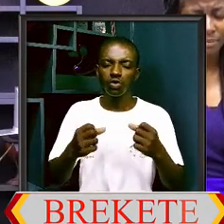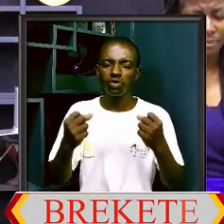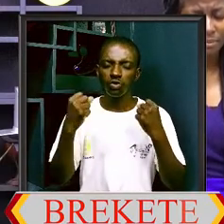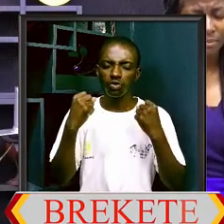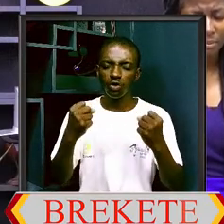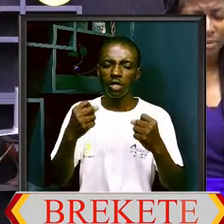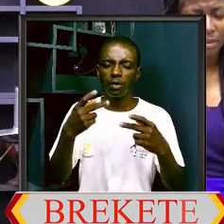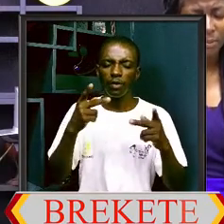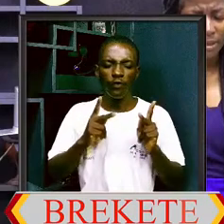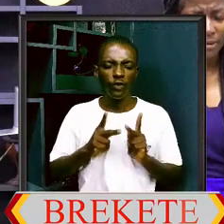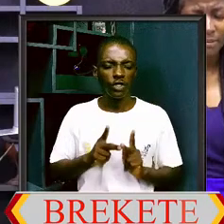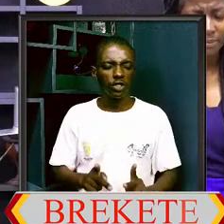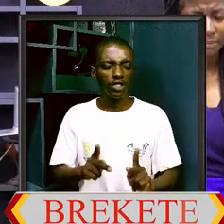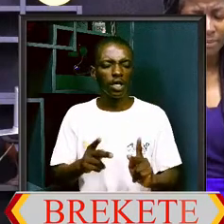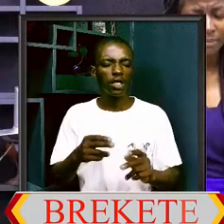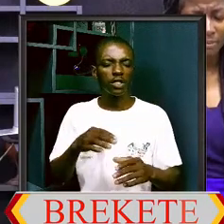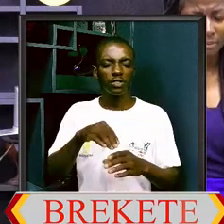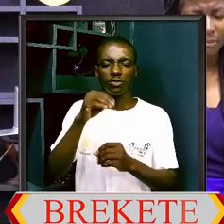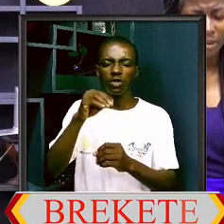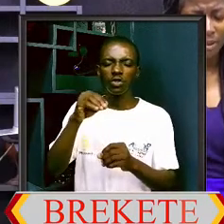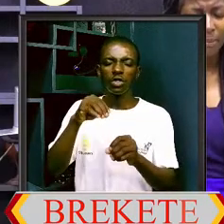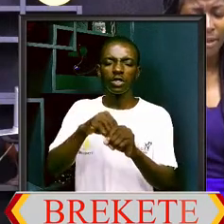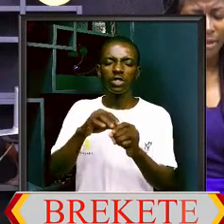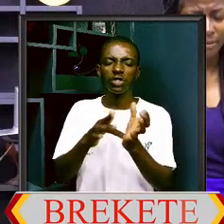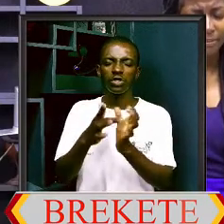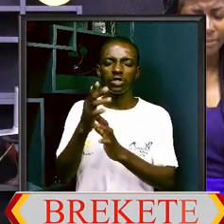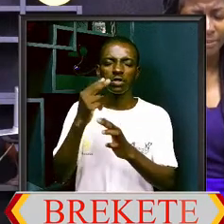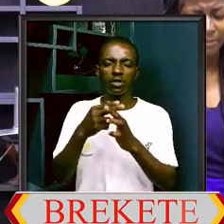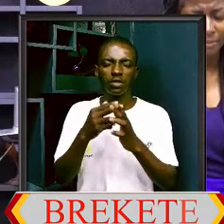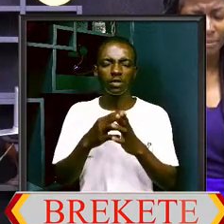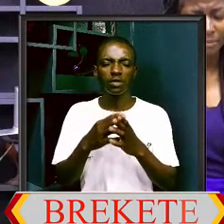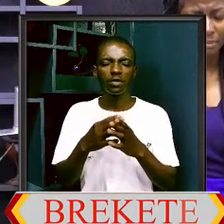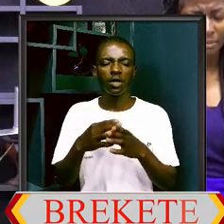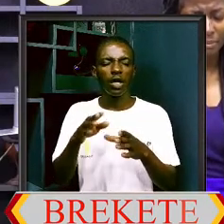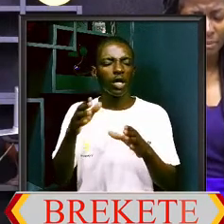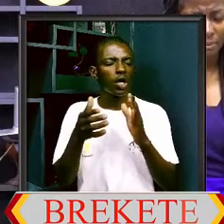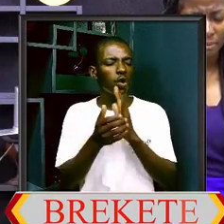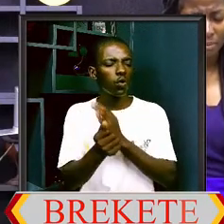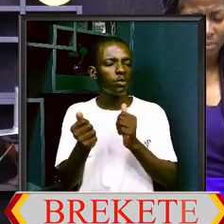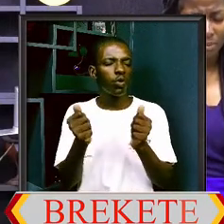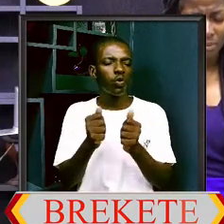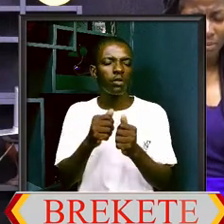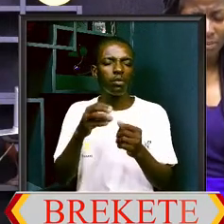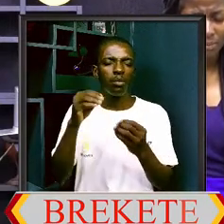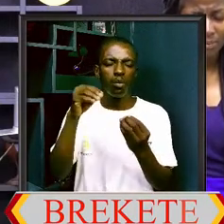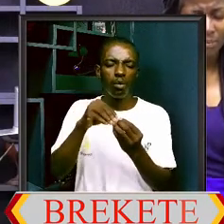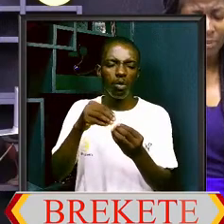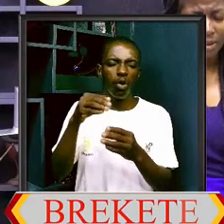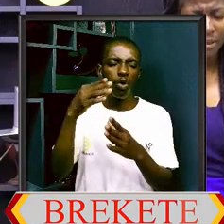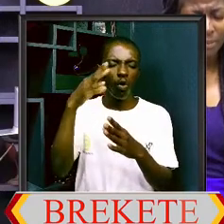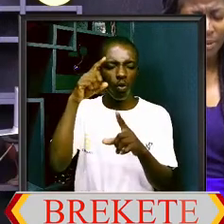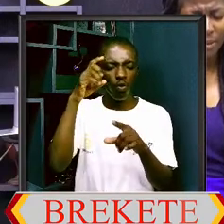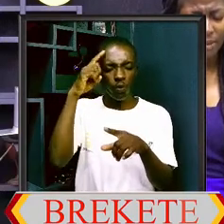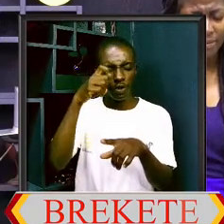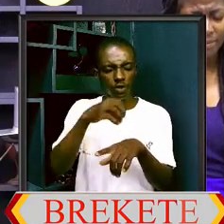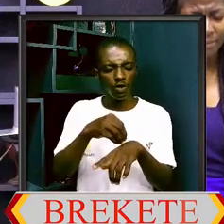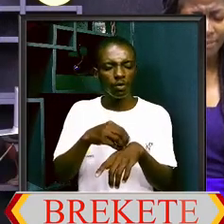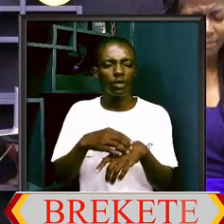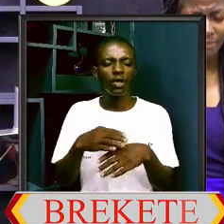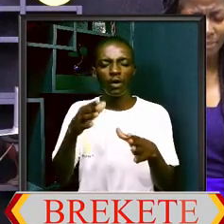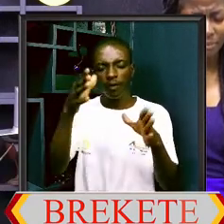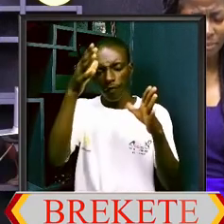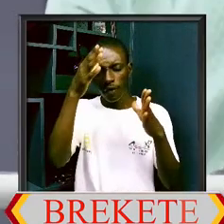strengthen him physically spiritually in the name of Jesus Amen equi him with more wisdom in the name of Jesus